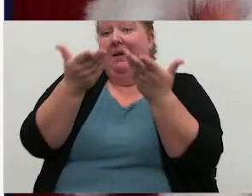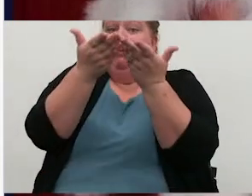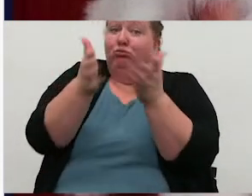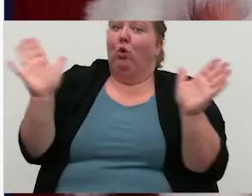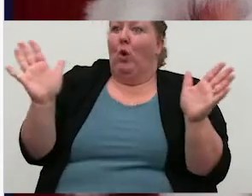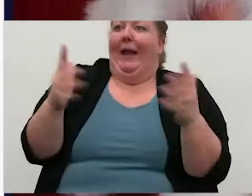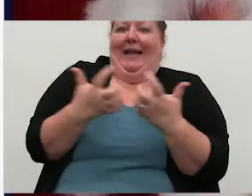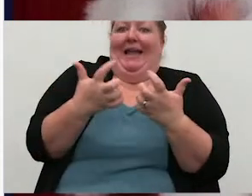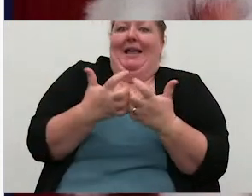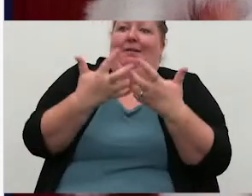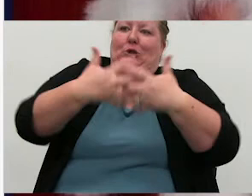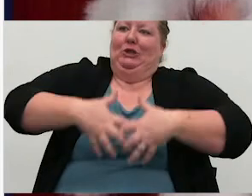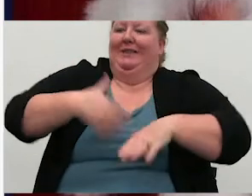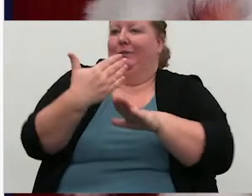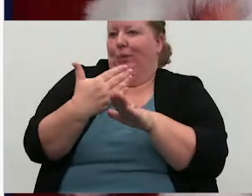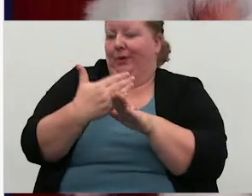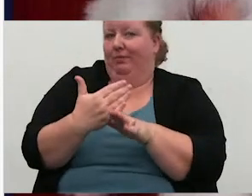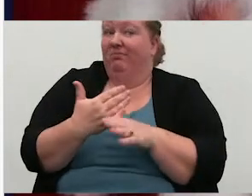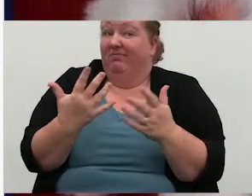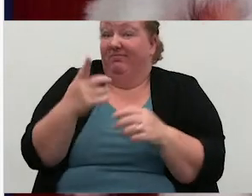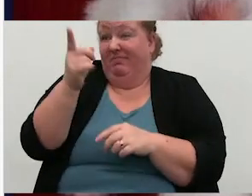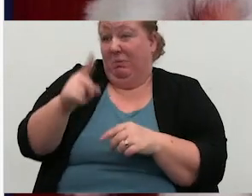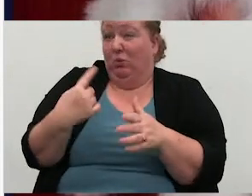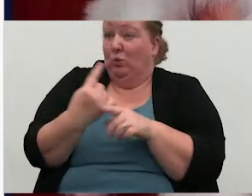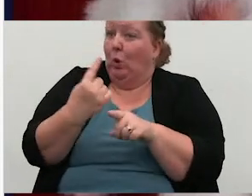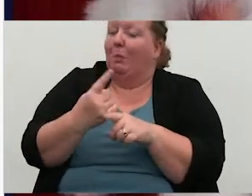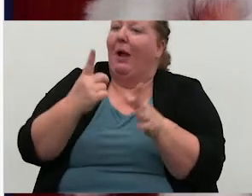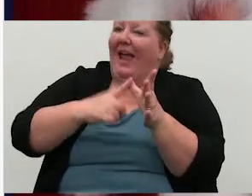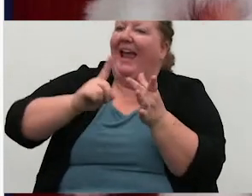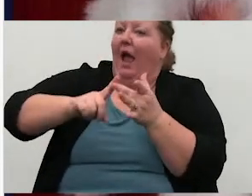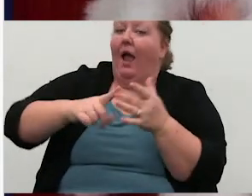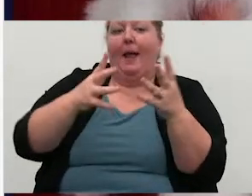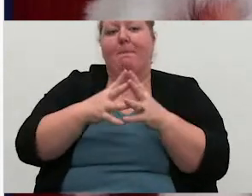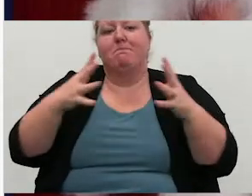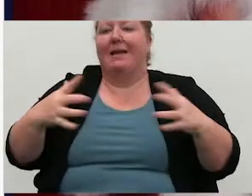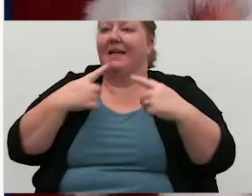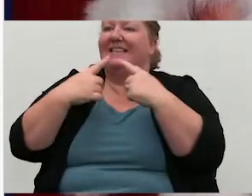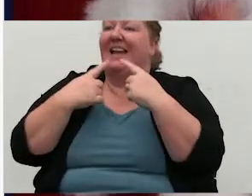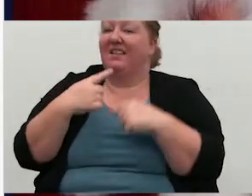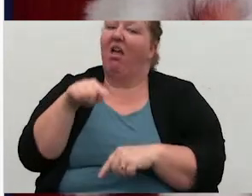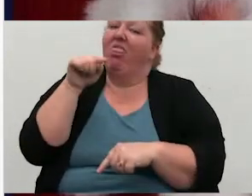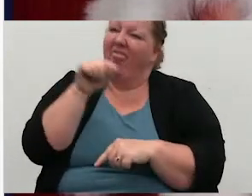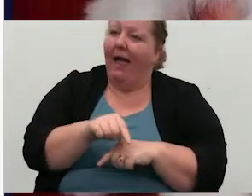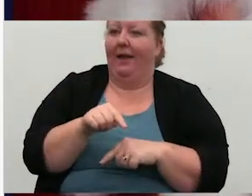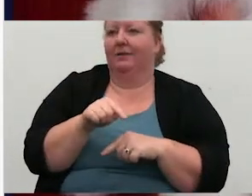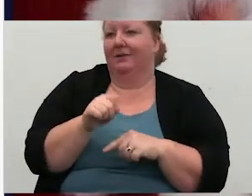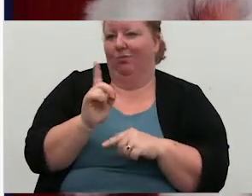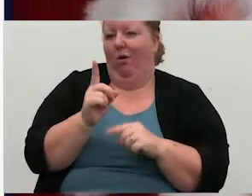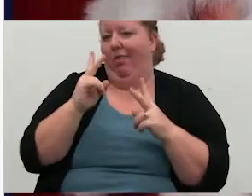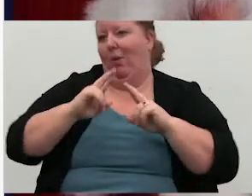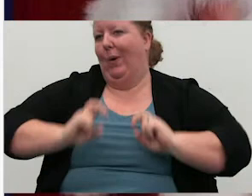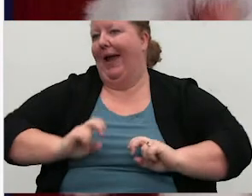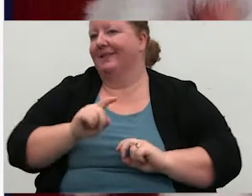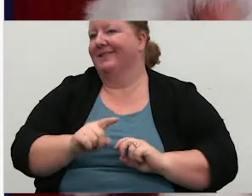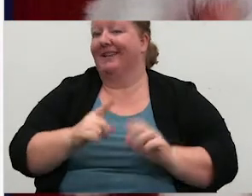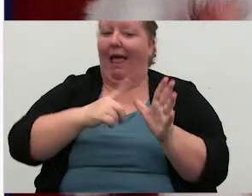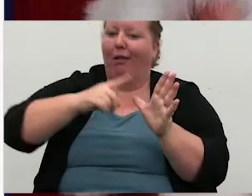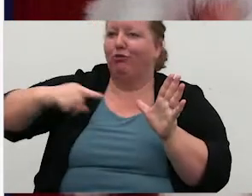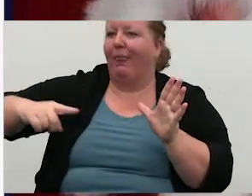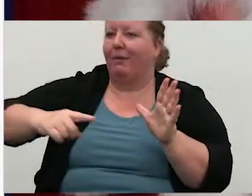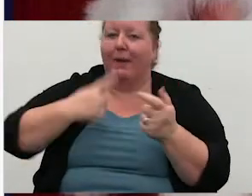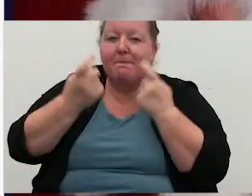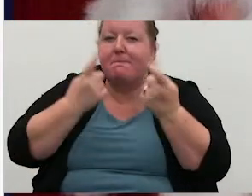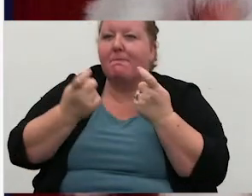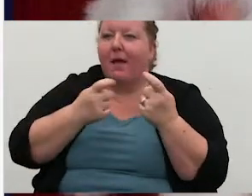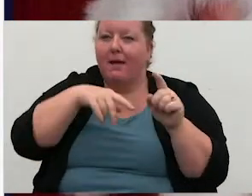learning works, how the kind, when people talk about AI and big data, that's the kind of thing they're looking at. Algorithms that